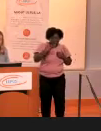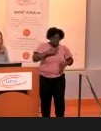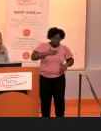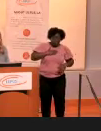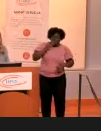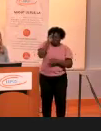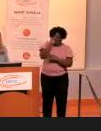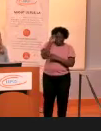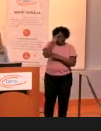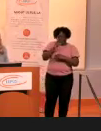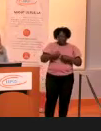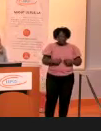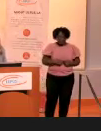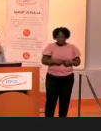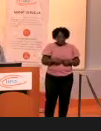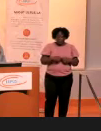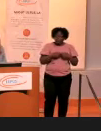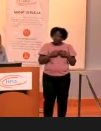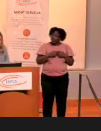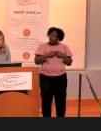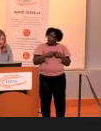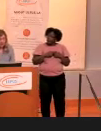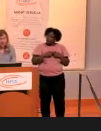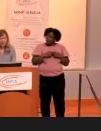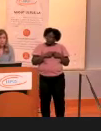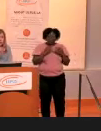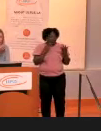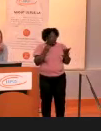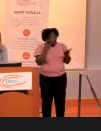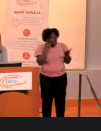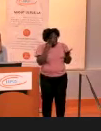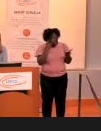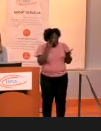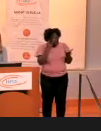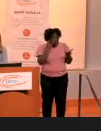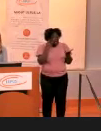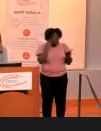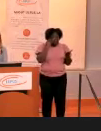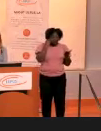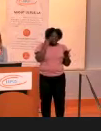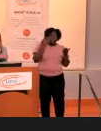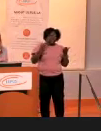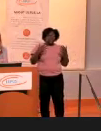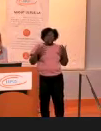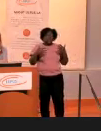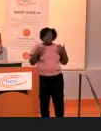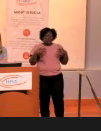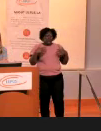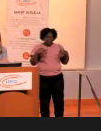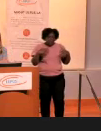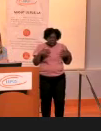opinion. If you start having changes that are suggestive of